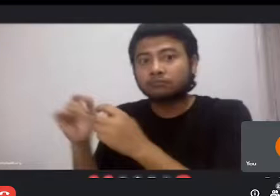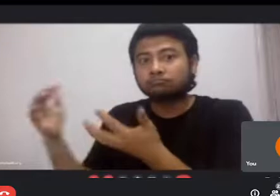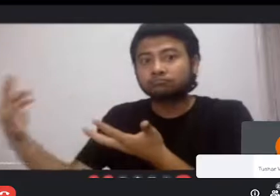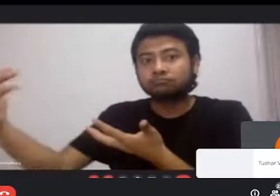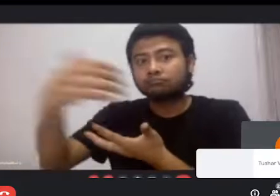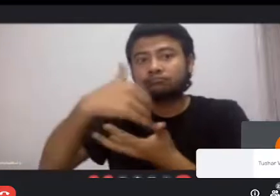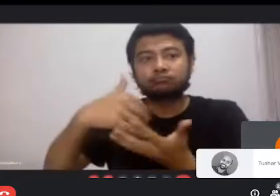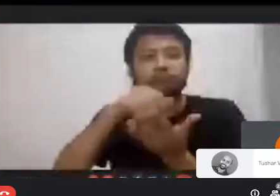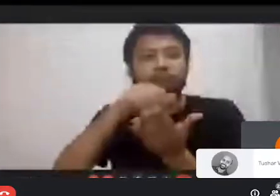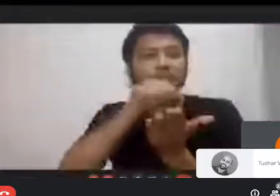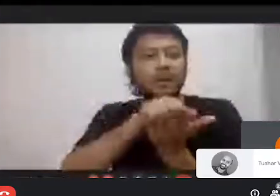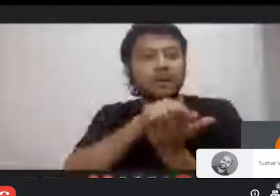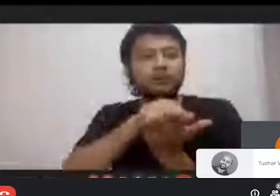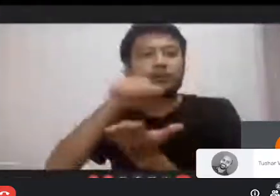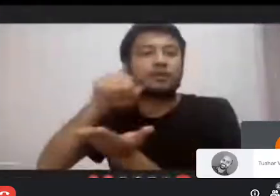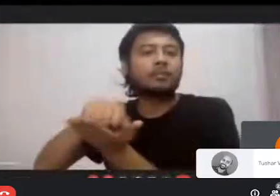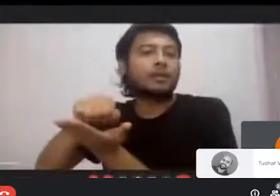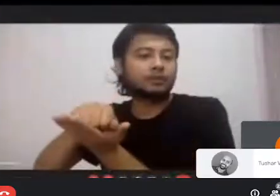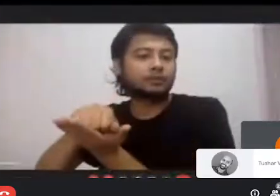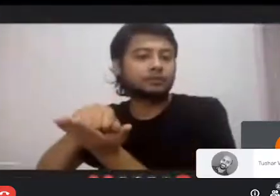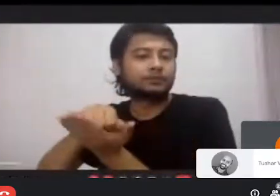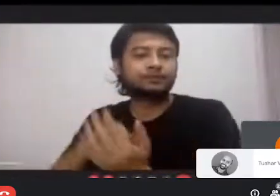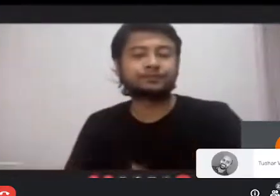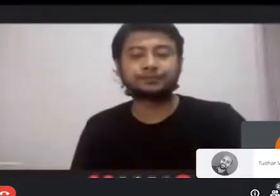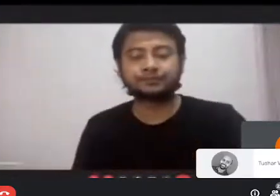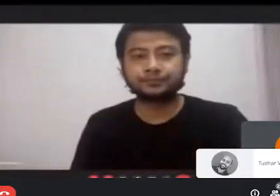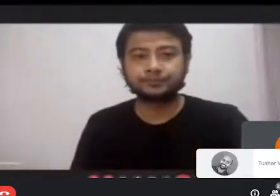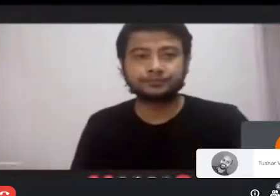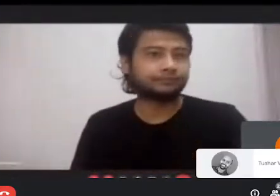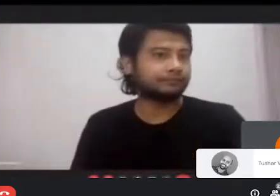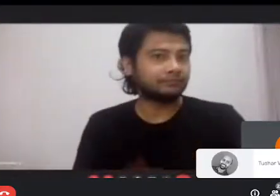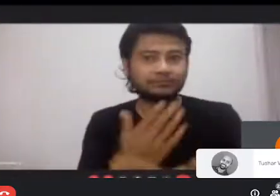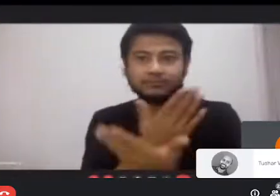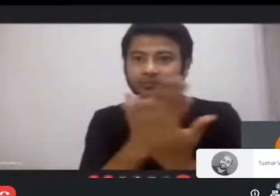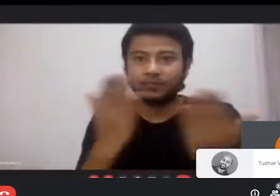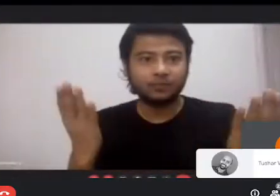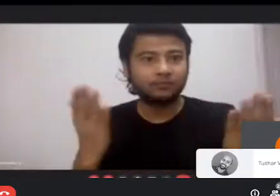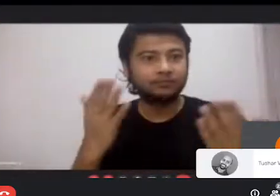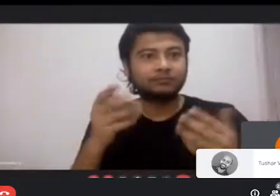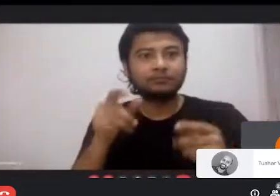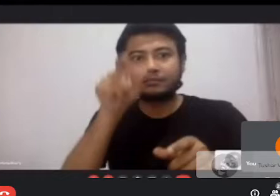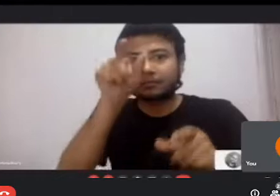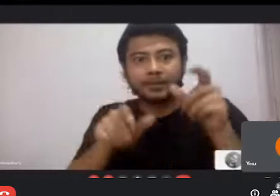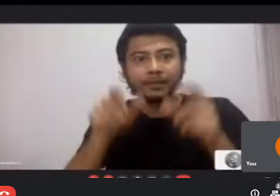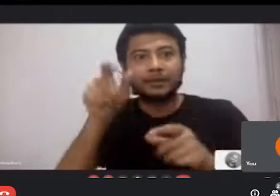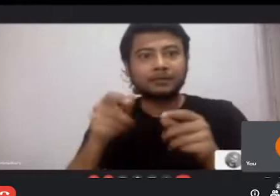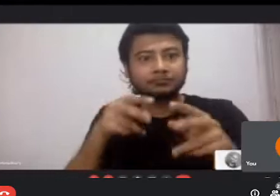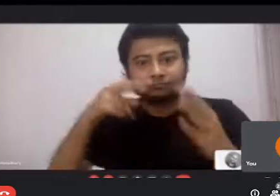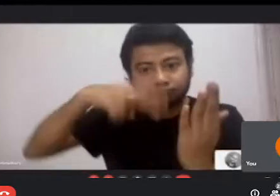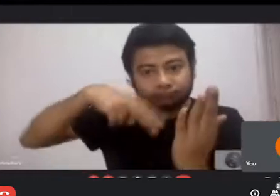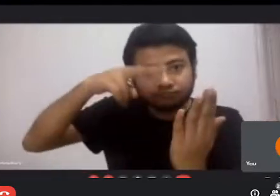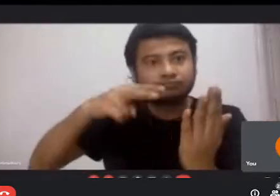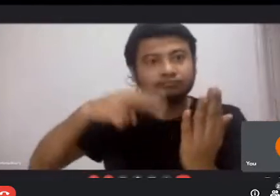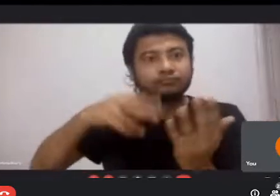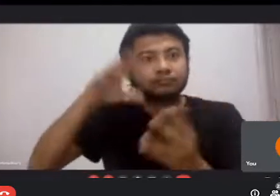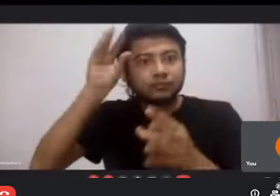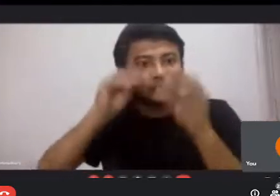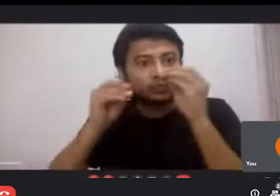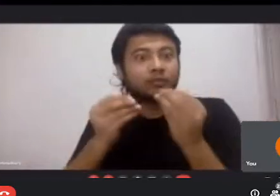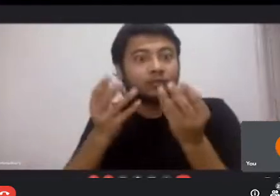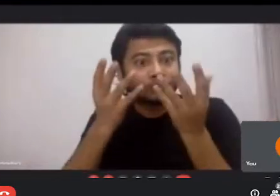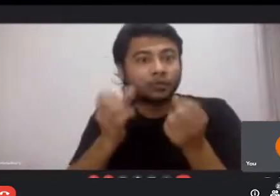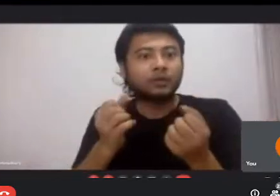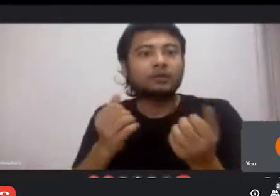So I invite everyone who is interested in this topic to keep a lookout for these